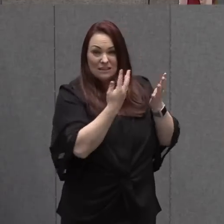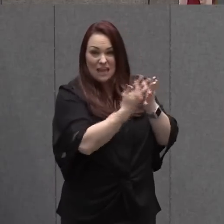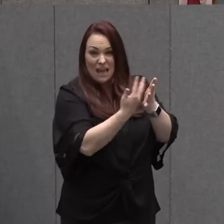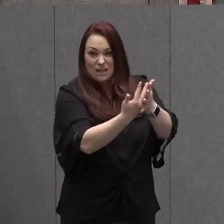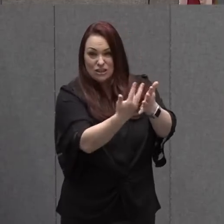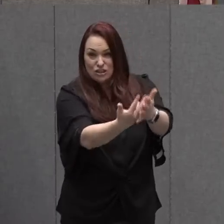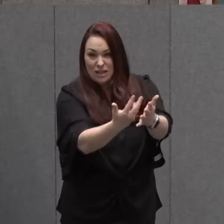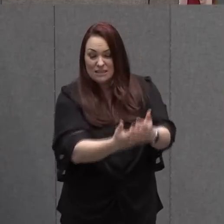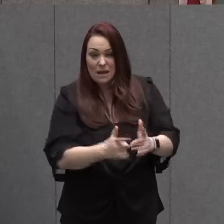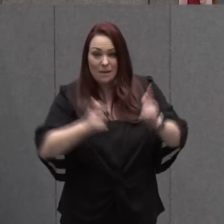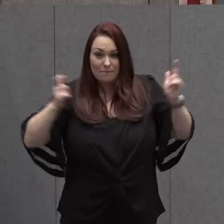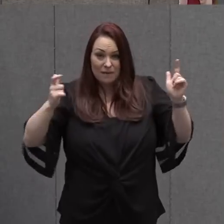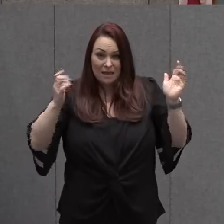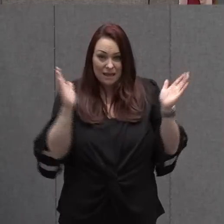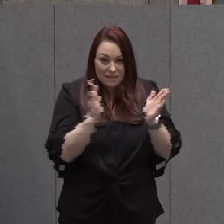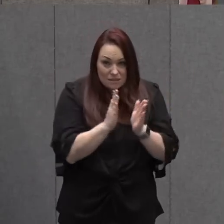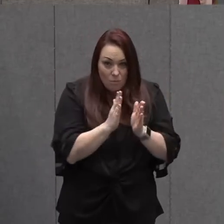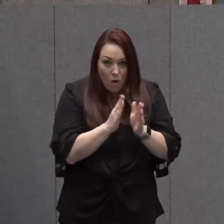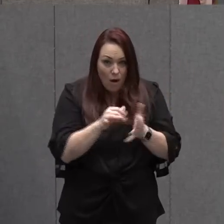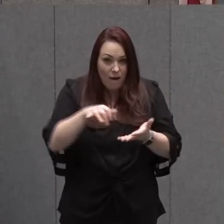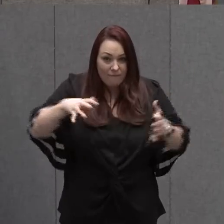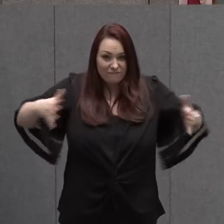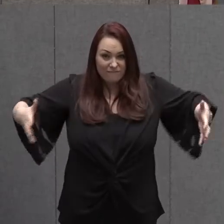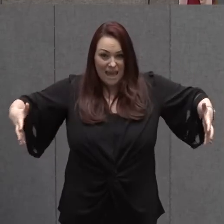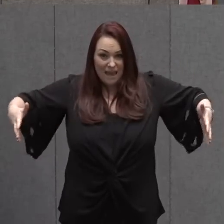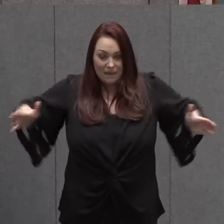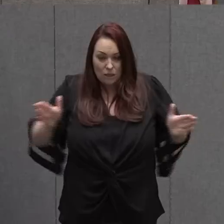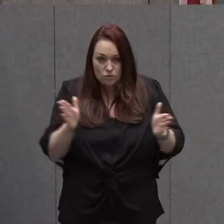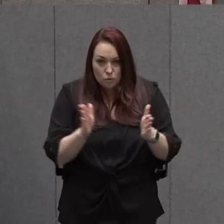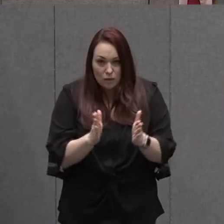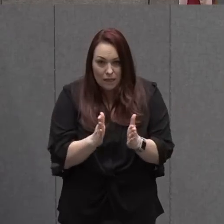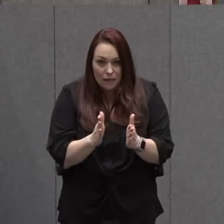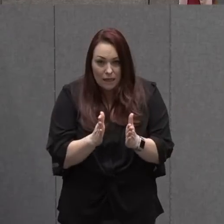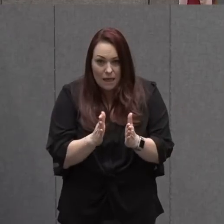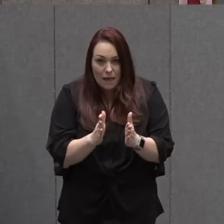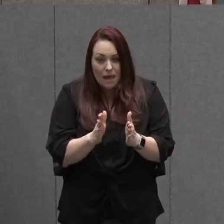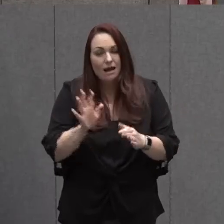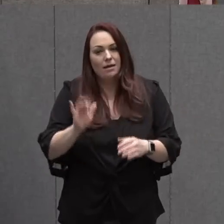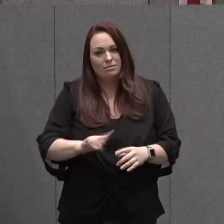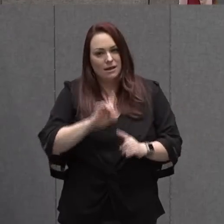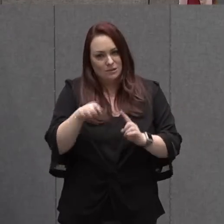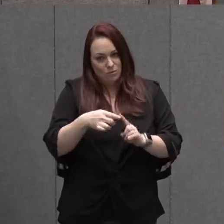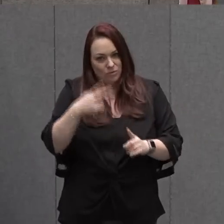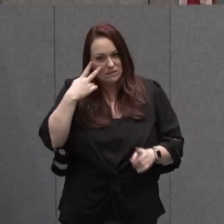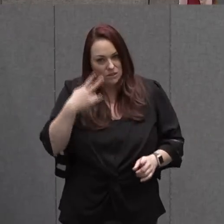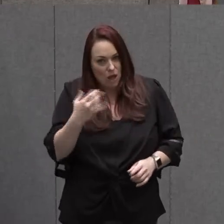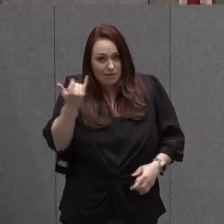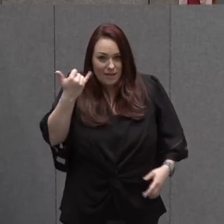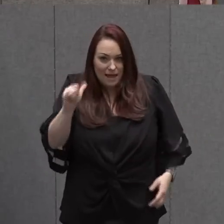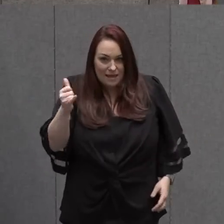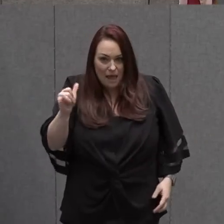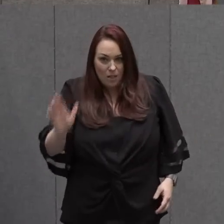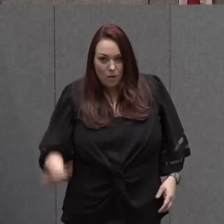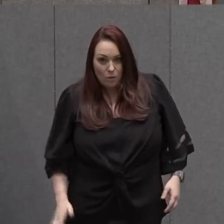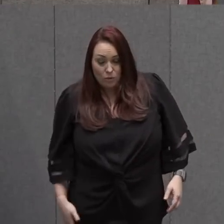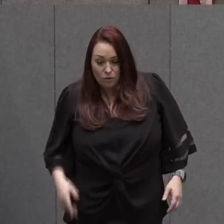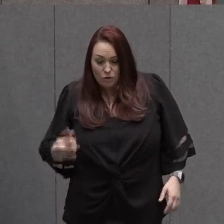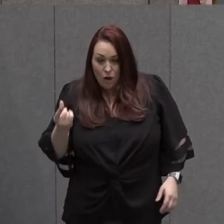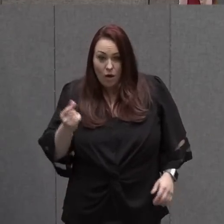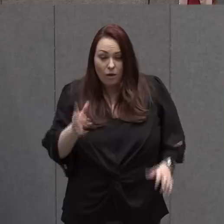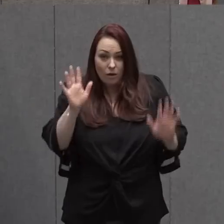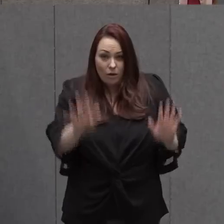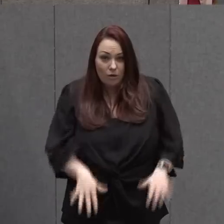fat and skinny. And that's where we saw the yellow dog standing against the cage with